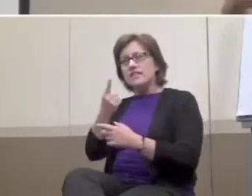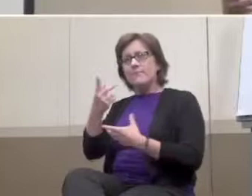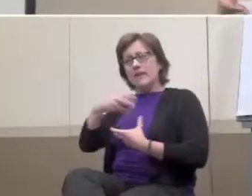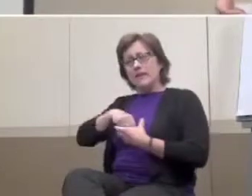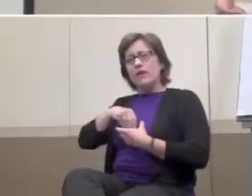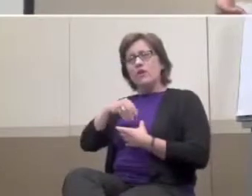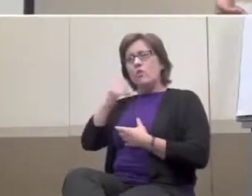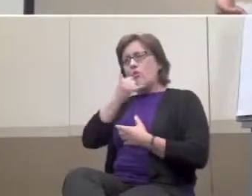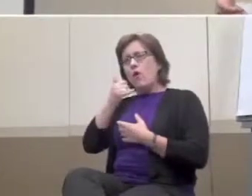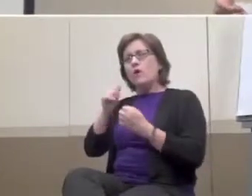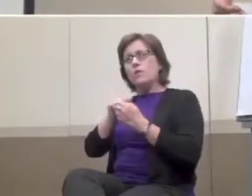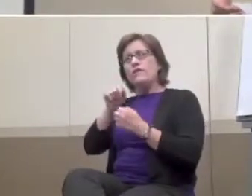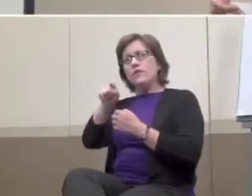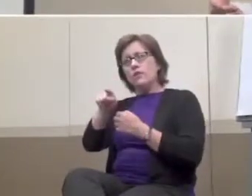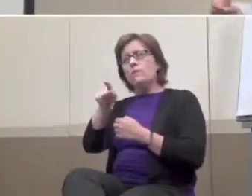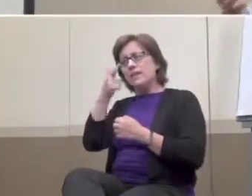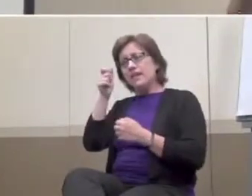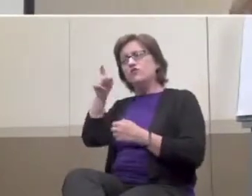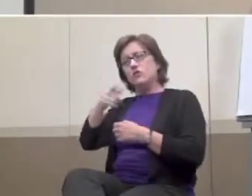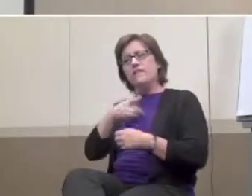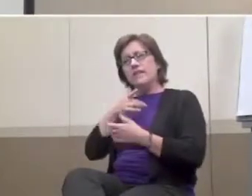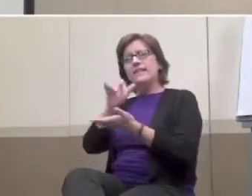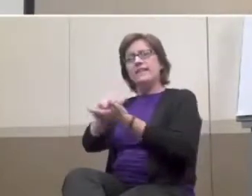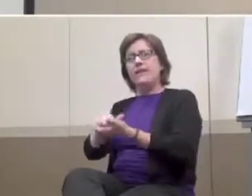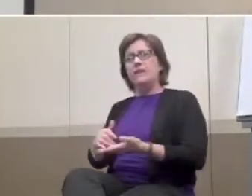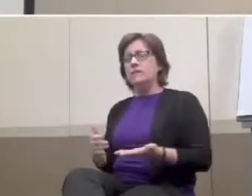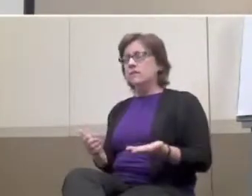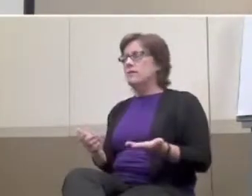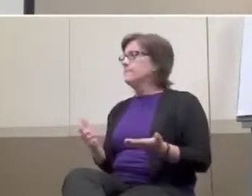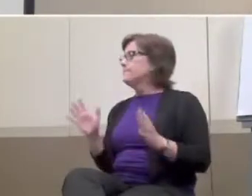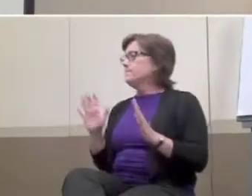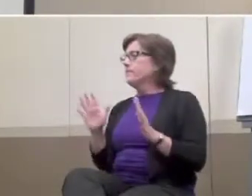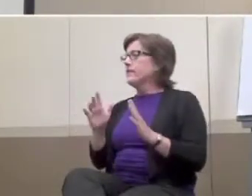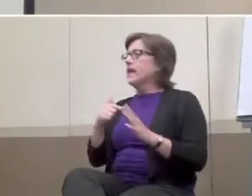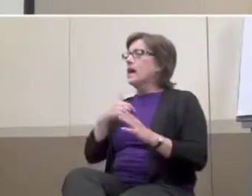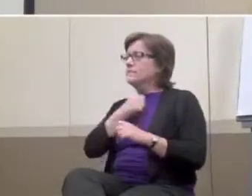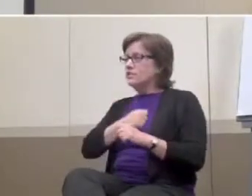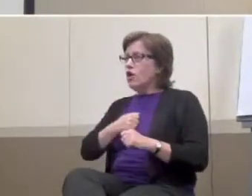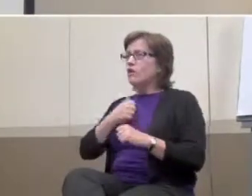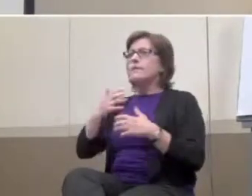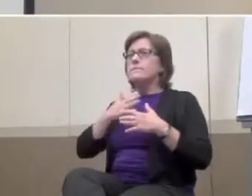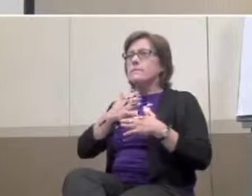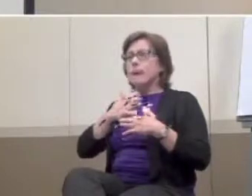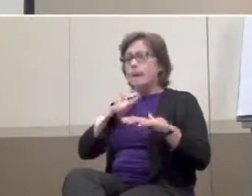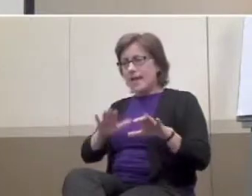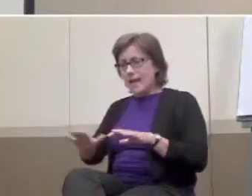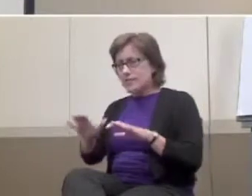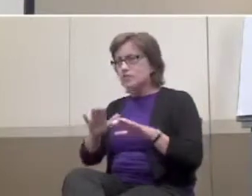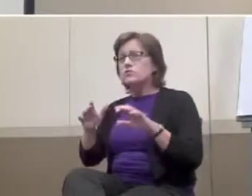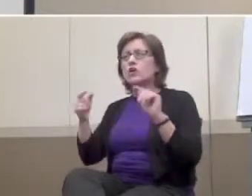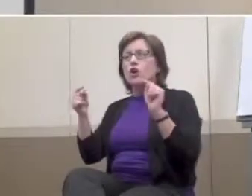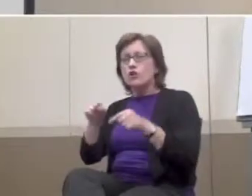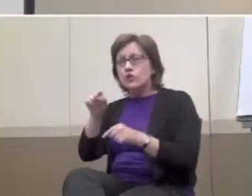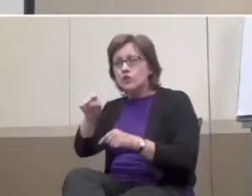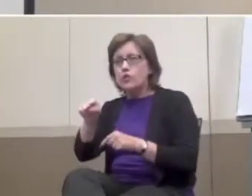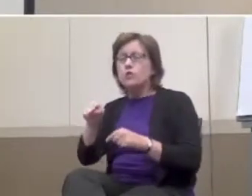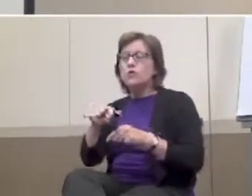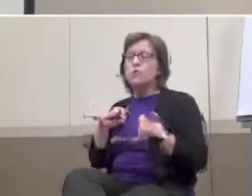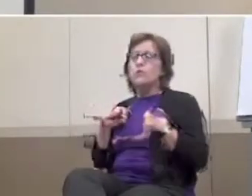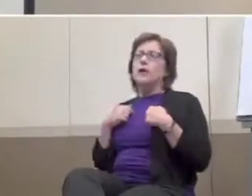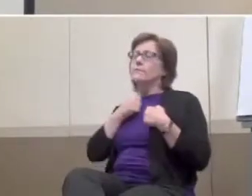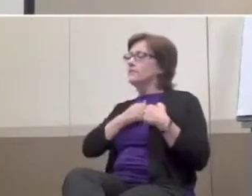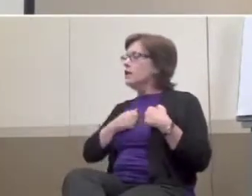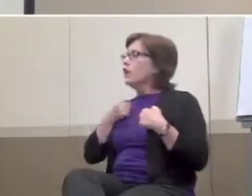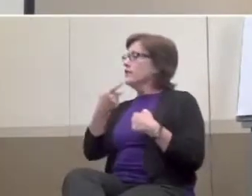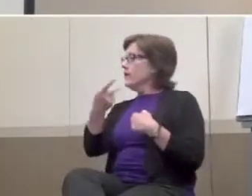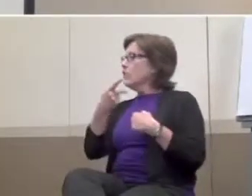that you feel that way. So when you say, I'm sorry that my actions are hurting you. I'm sorry that we're